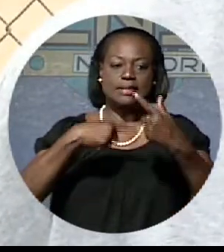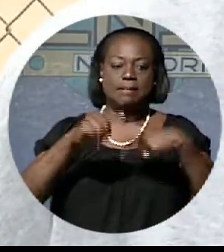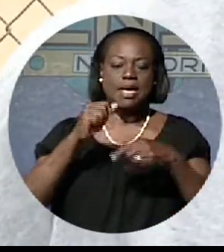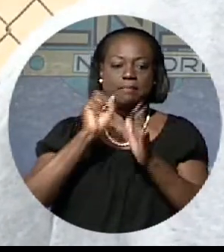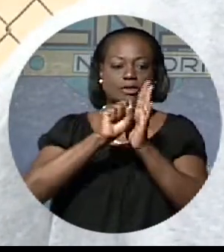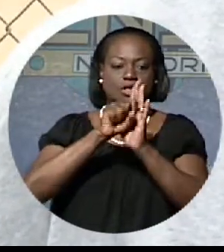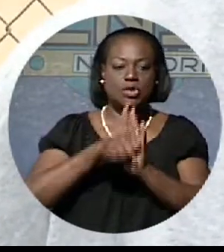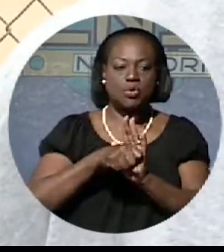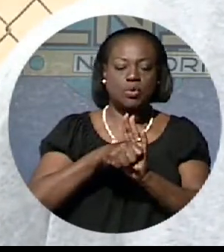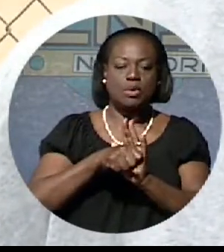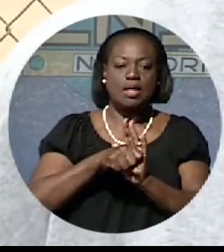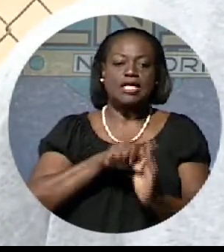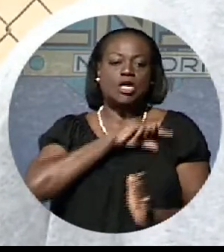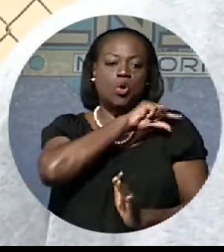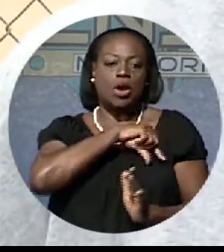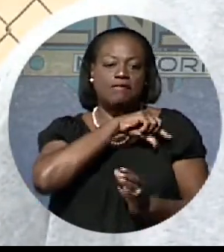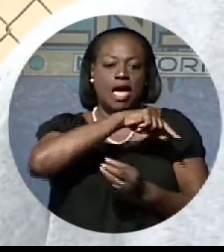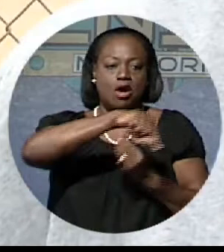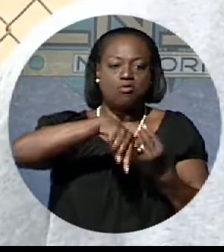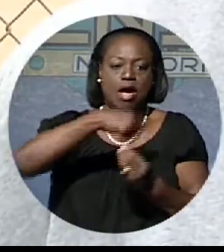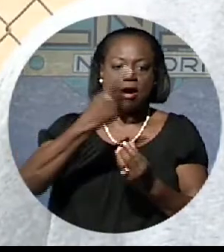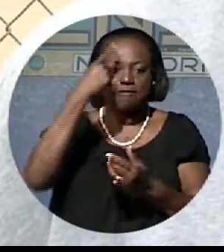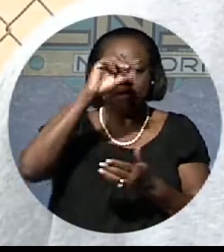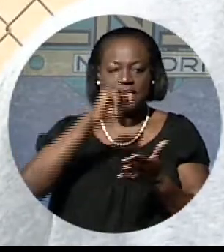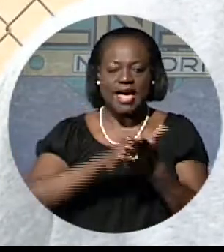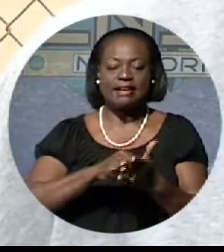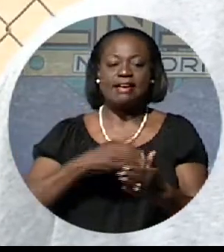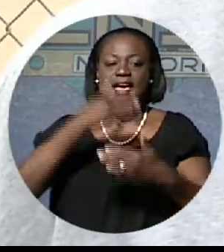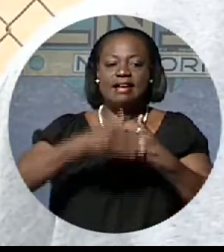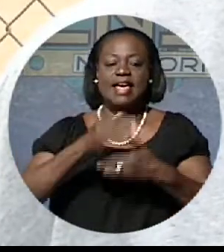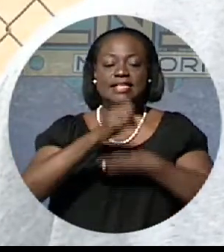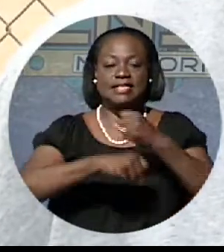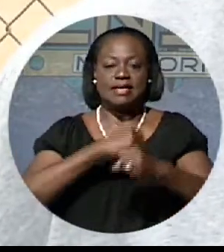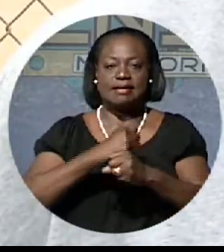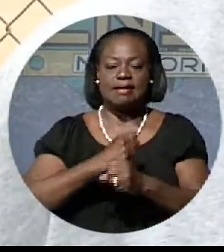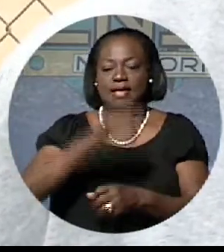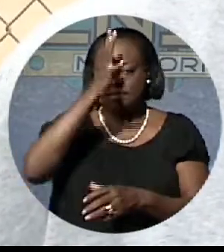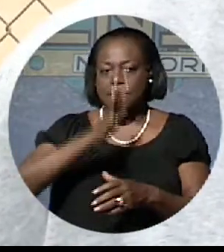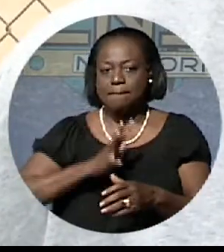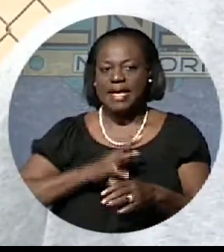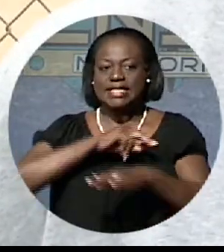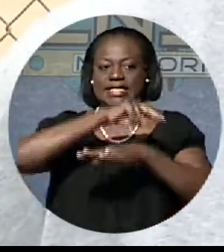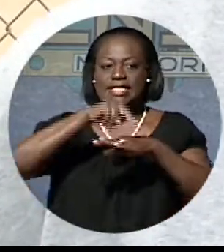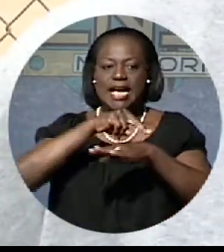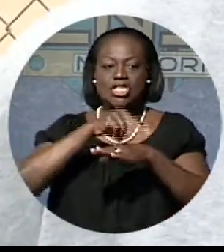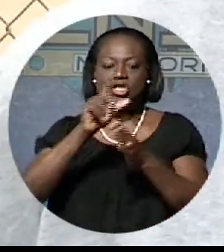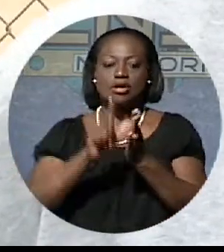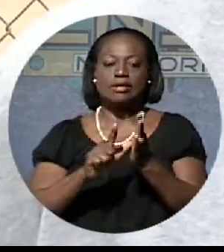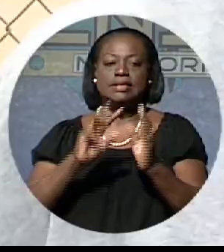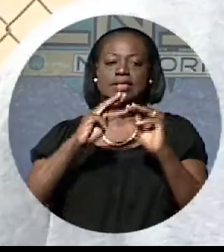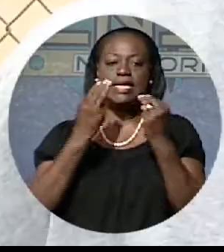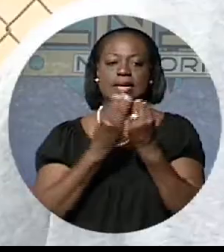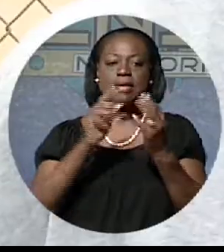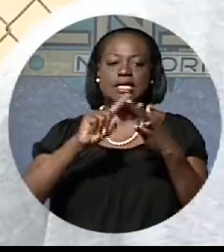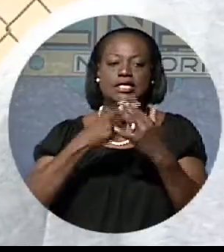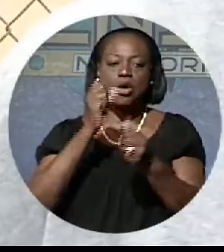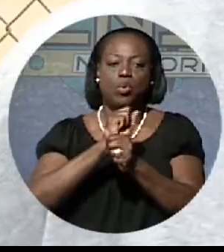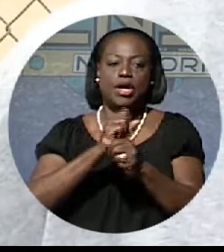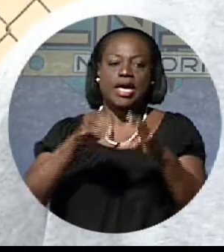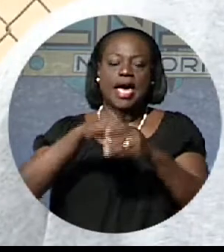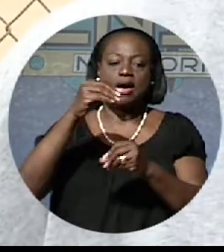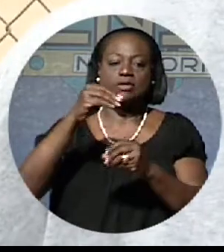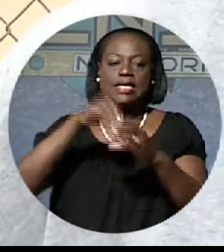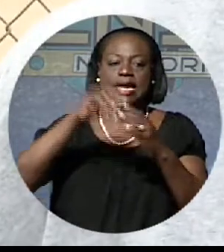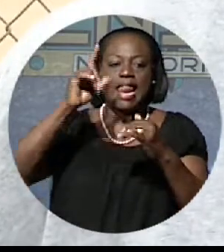I think there's a qualifying round for that next year. The men's national team should start working out sometime in late June. We'll try to bring the